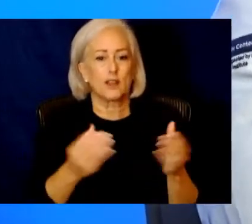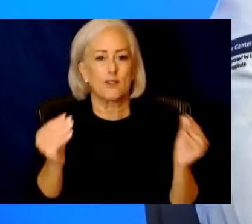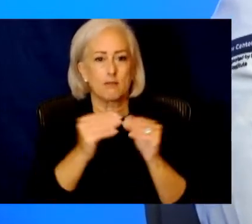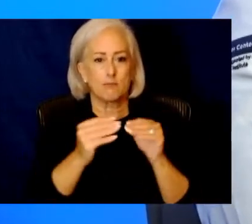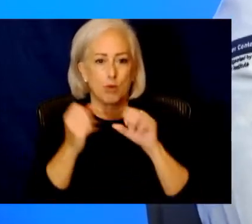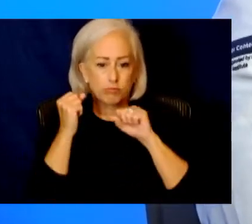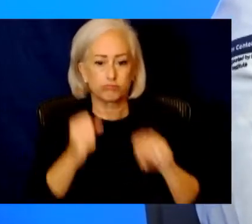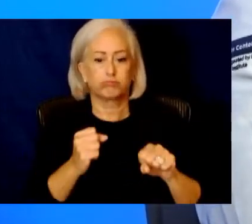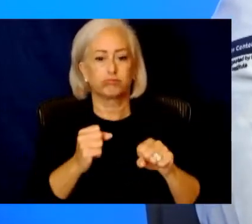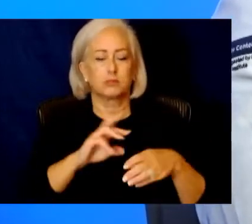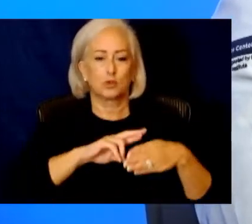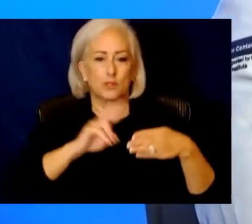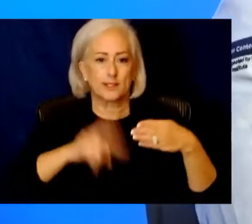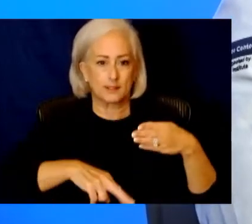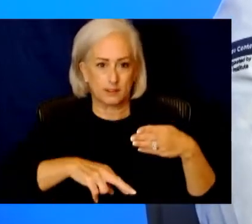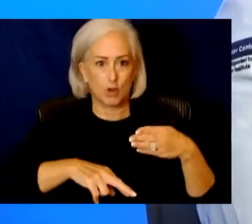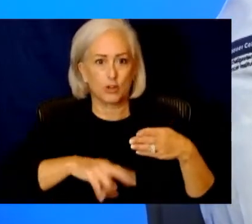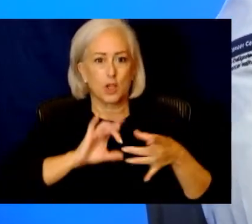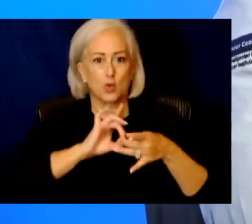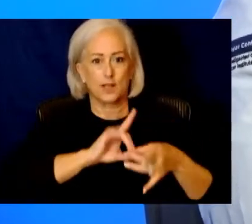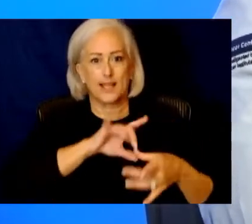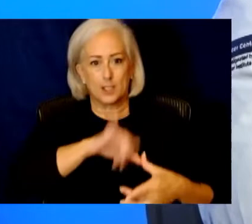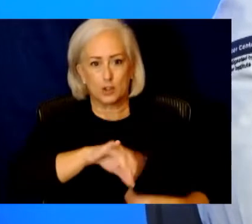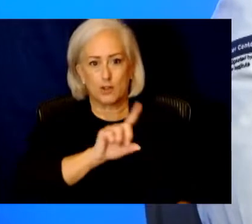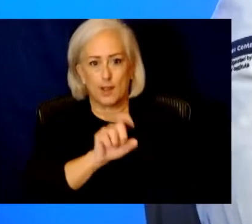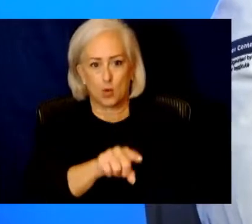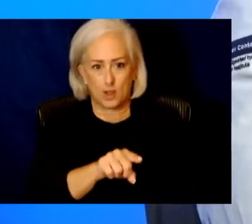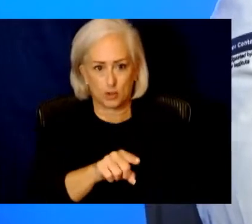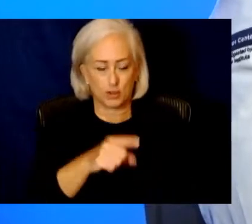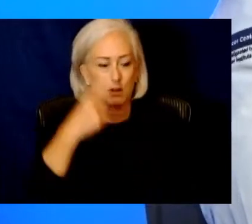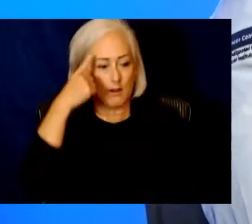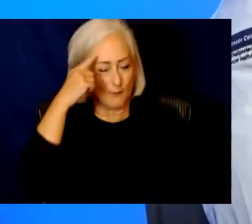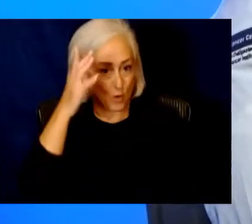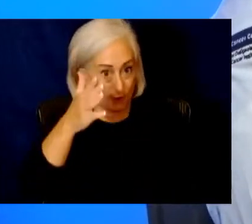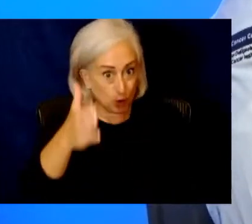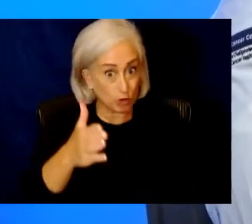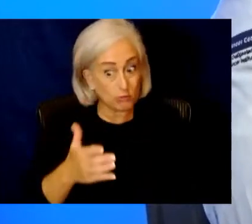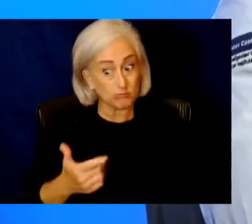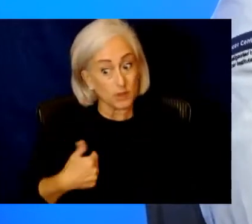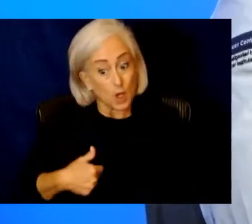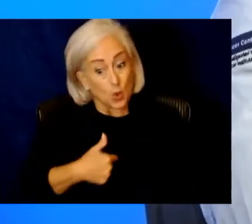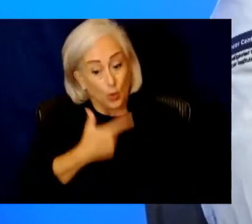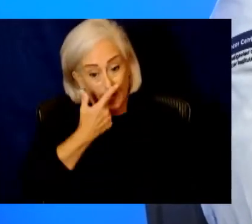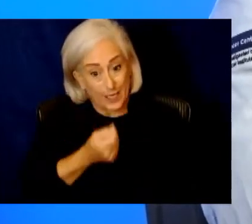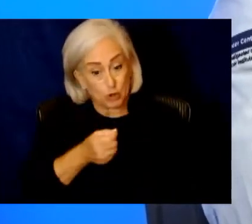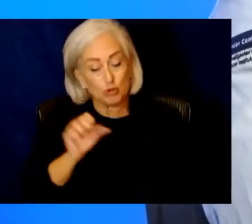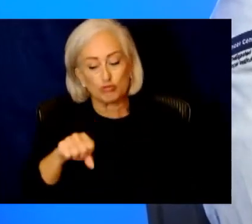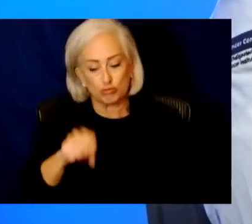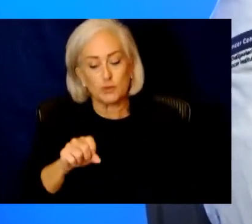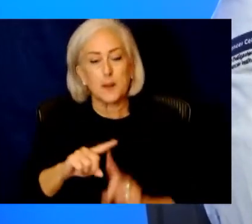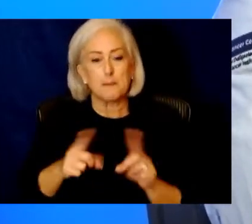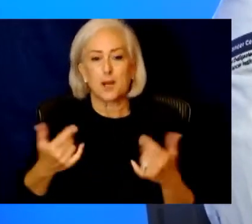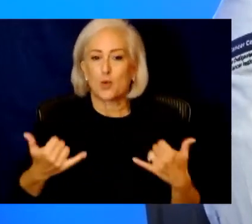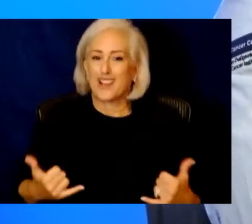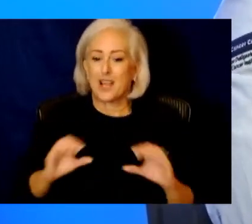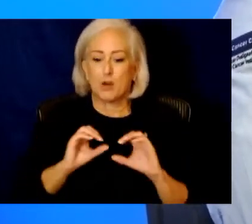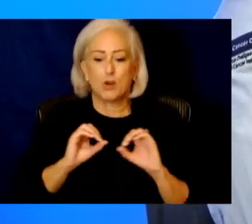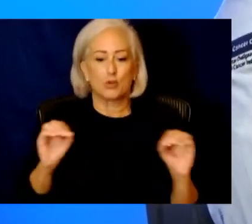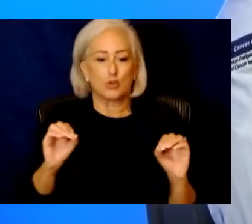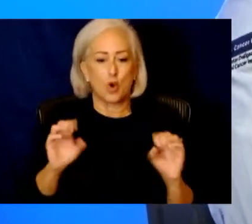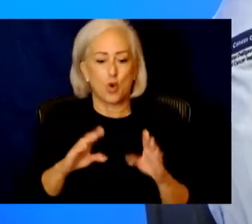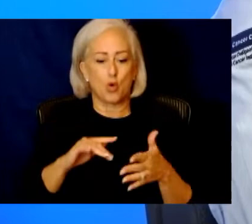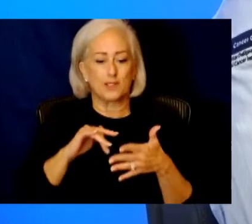result about this question in the future, and we are interested in that. But currently, we don't have a trial that's open specifically for